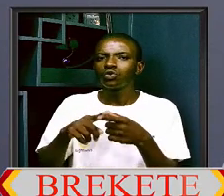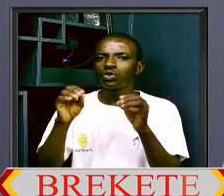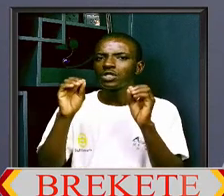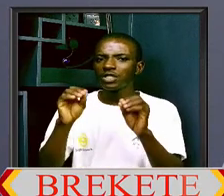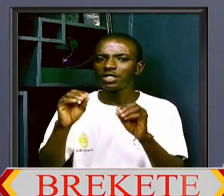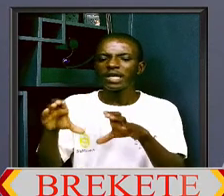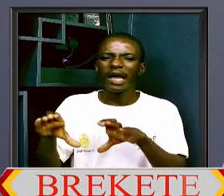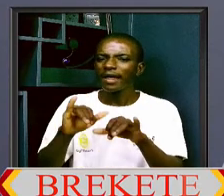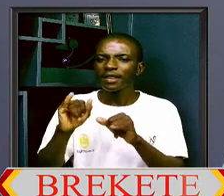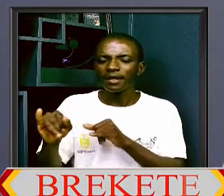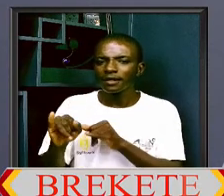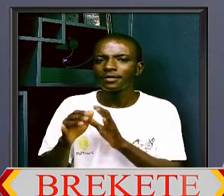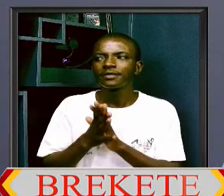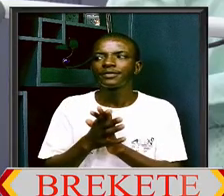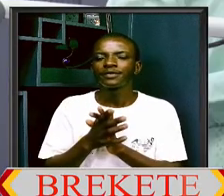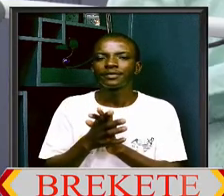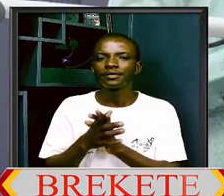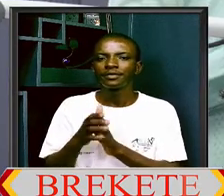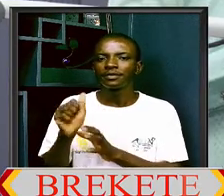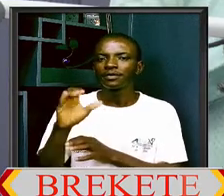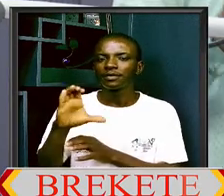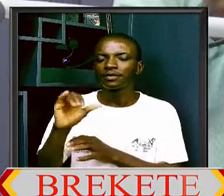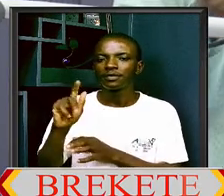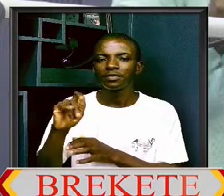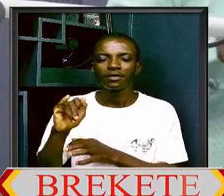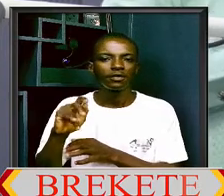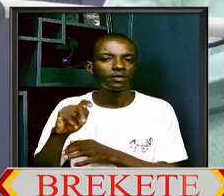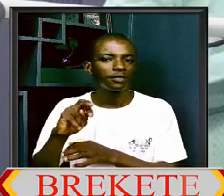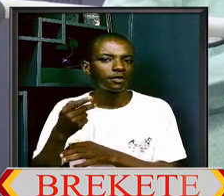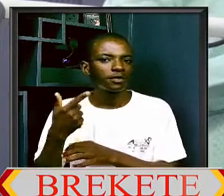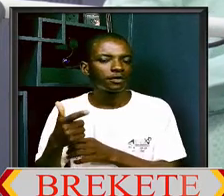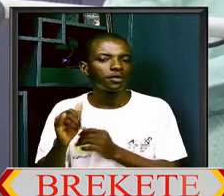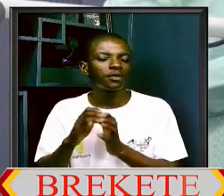teach acting h